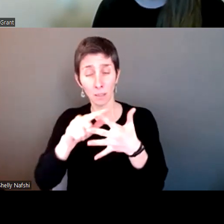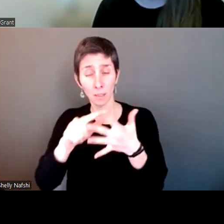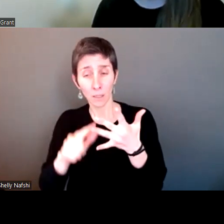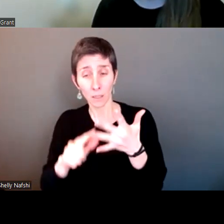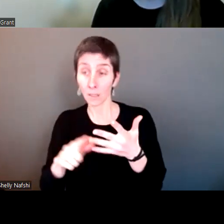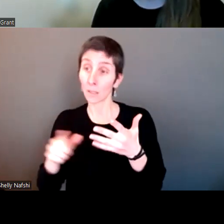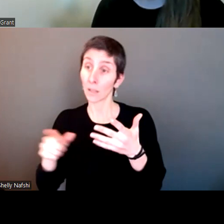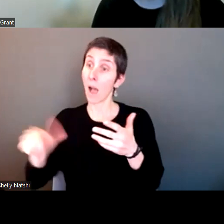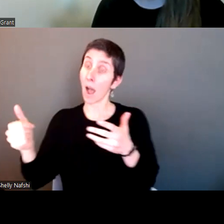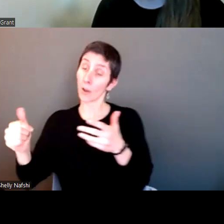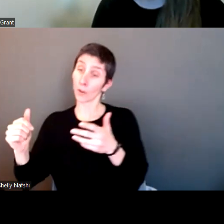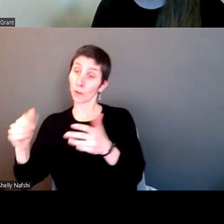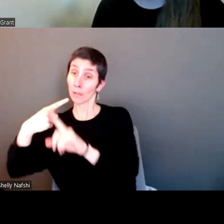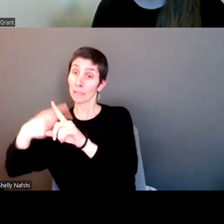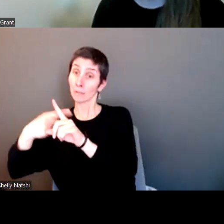just part of his condition.